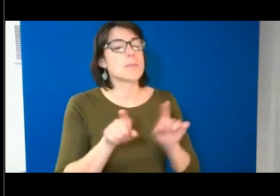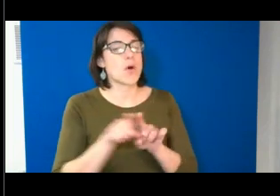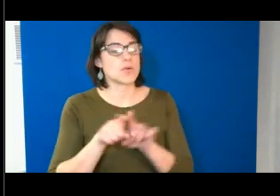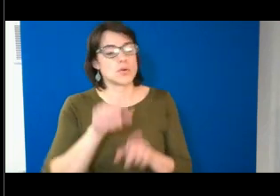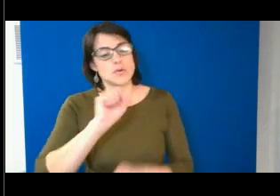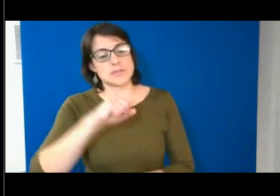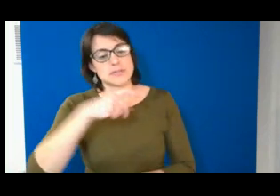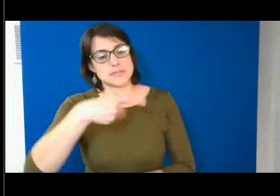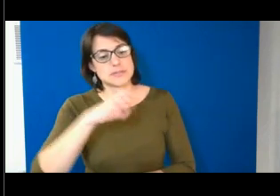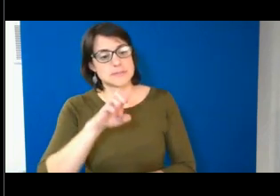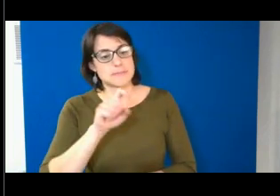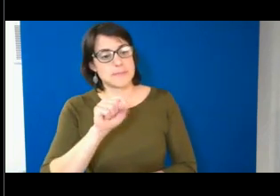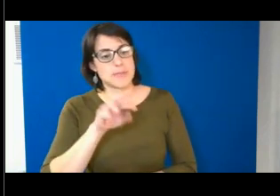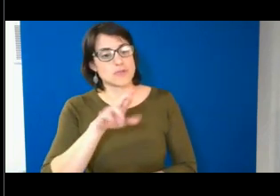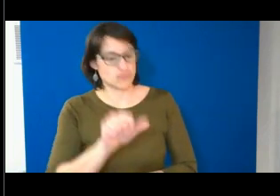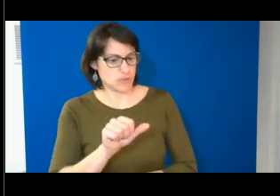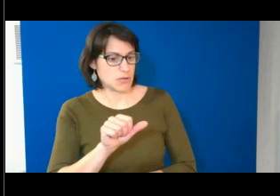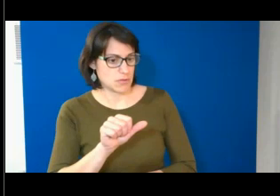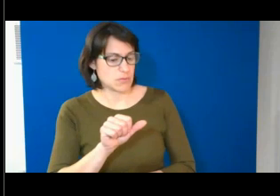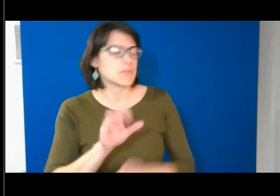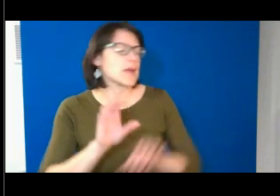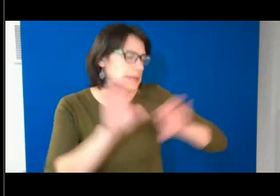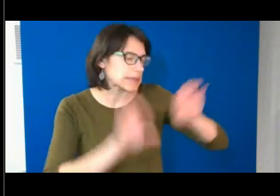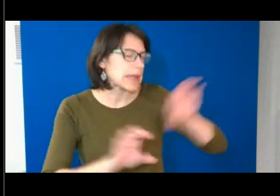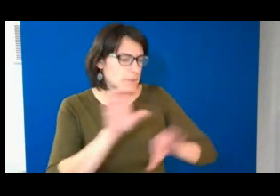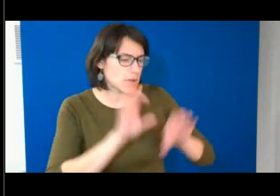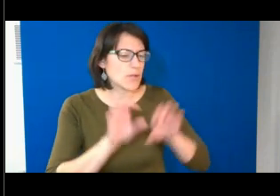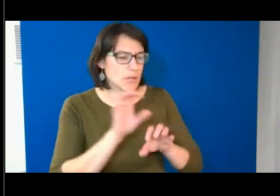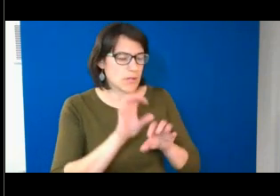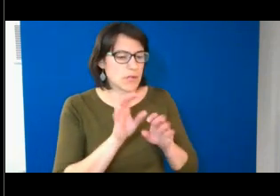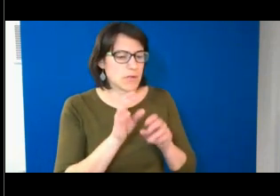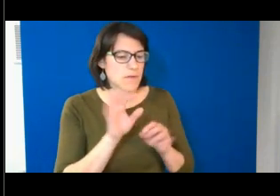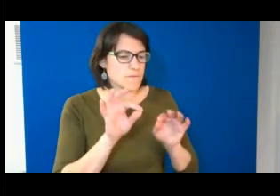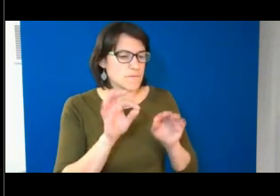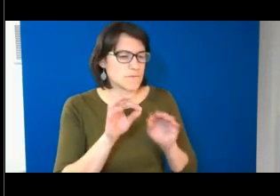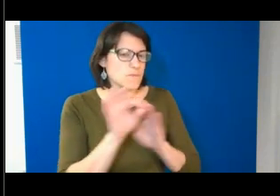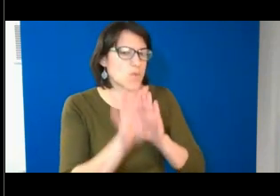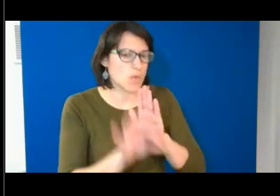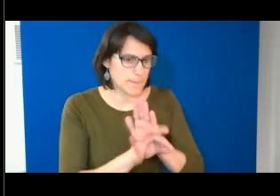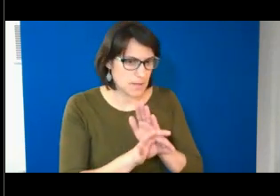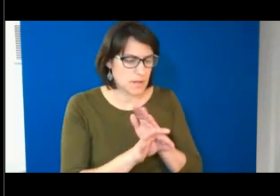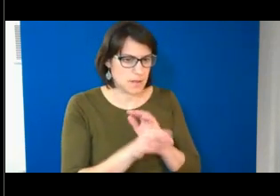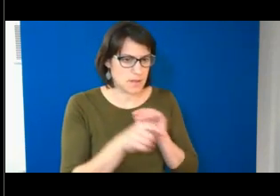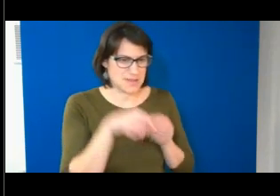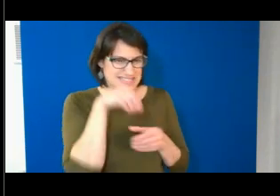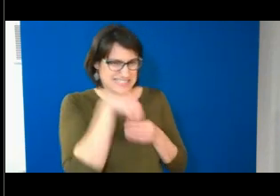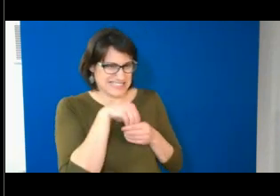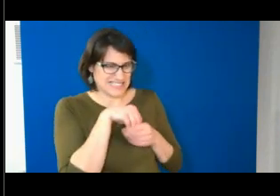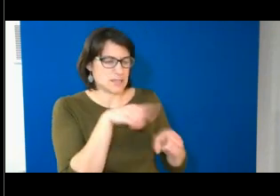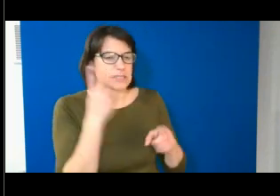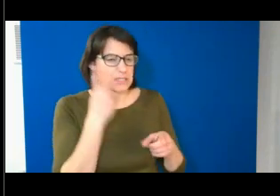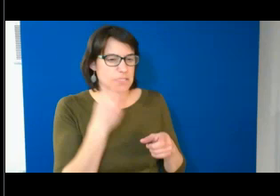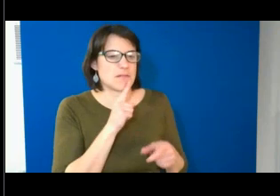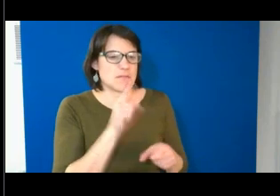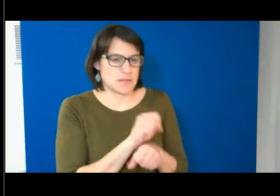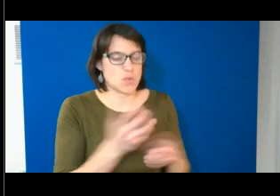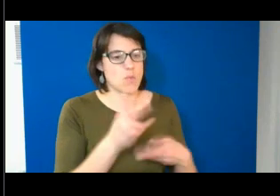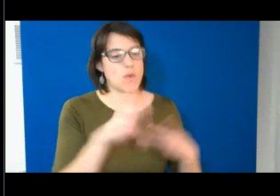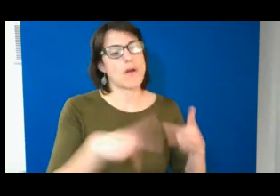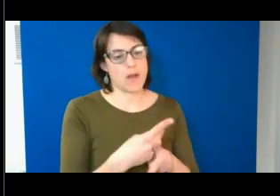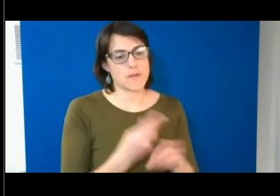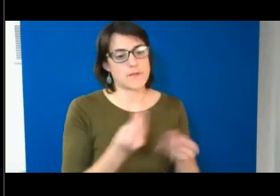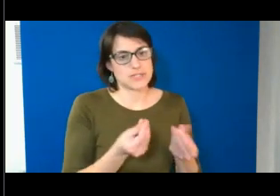is using the chemical, a formula method to see what actual material is there. Okay. So yeah, so